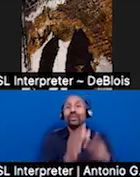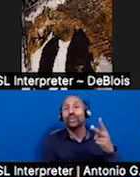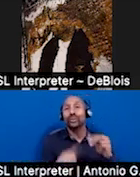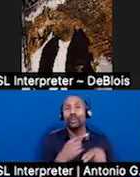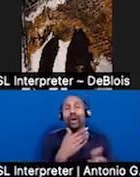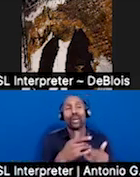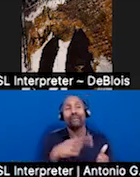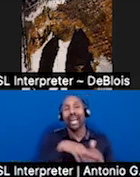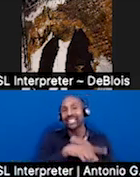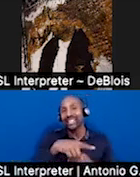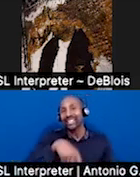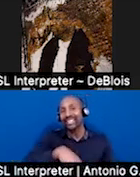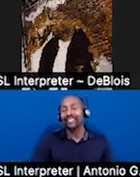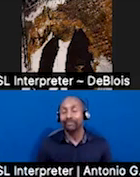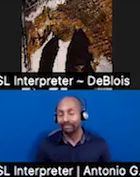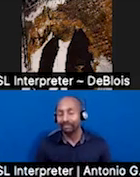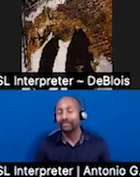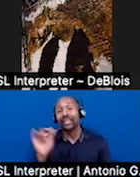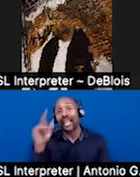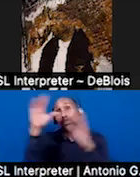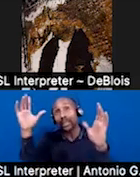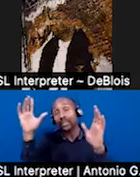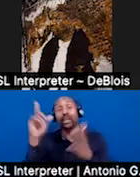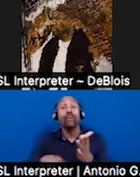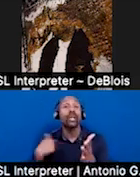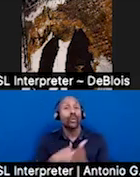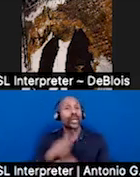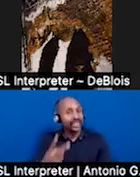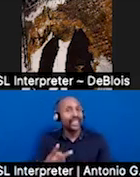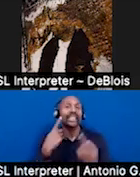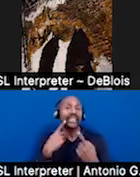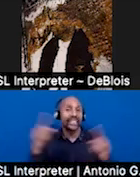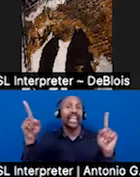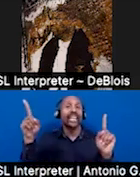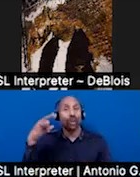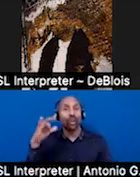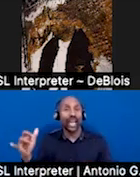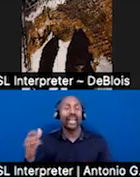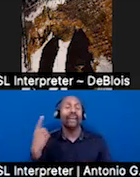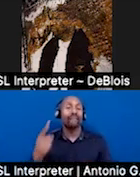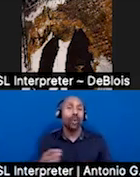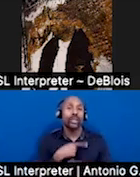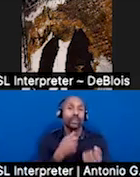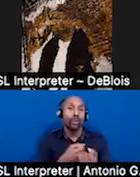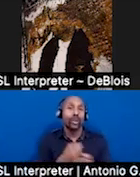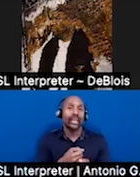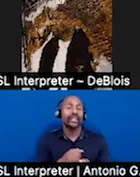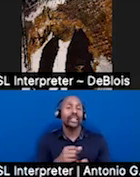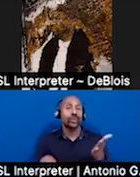that drives what we see as successful solutions and supports for students.